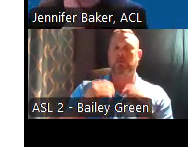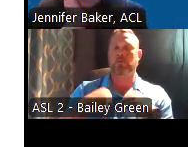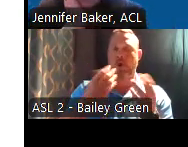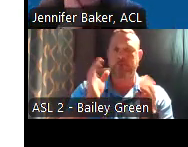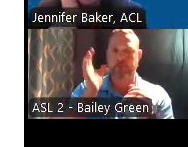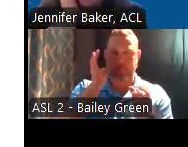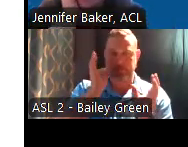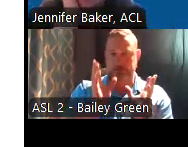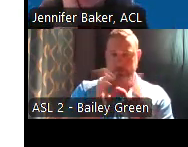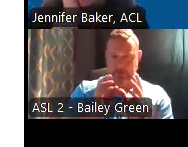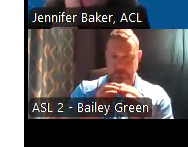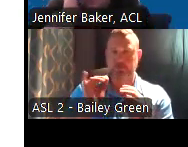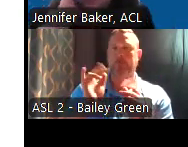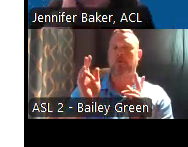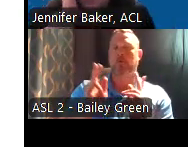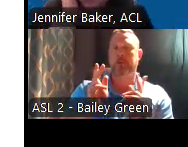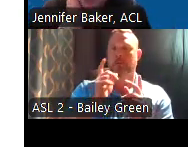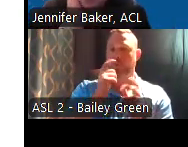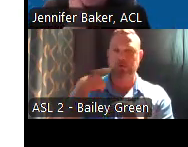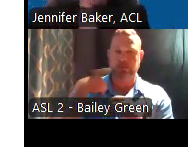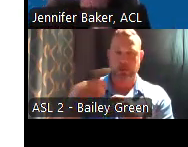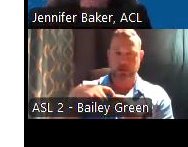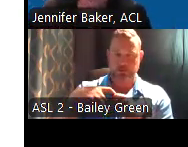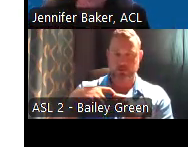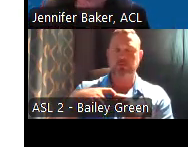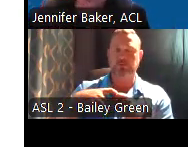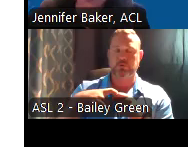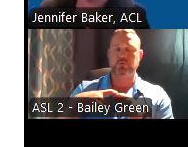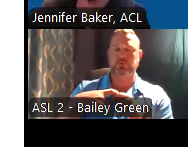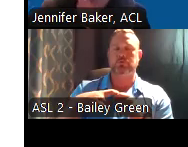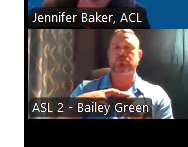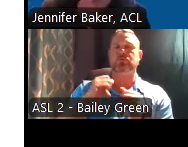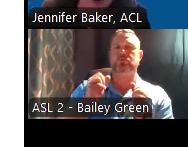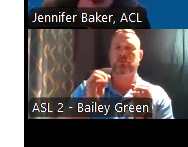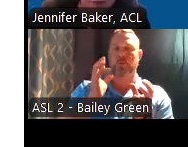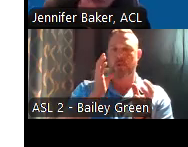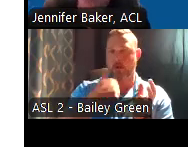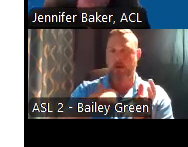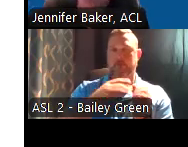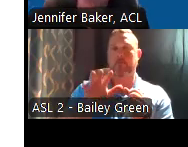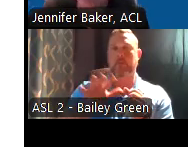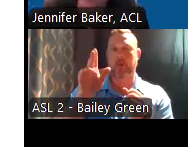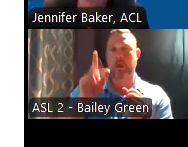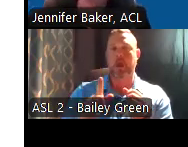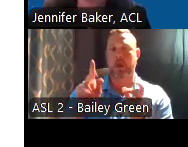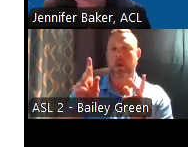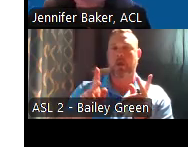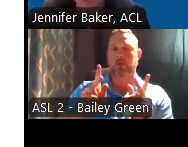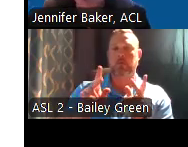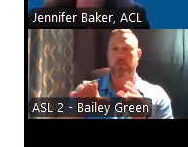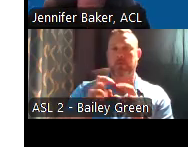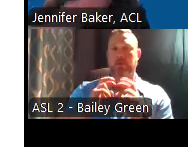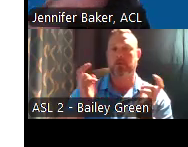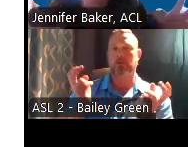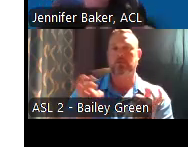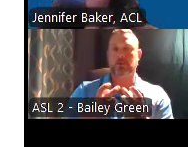listening session also to folks who are Spanish speaking. And so we'll have about half of the folks at the